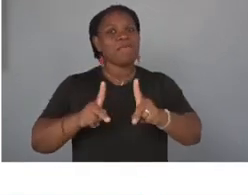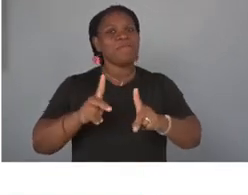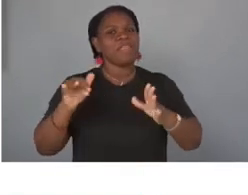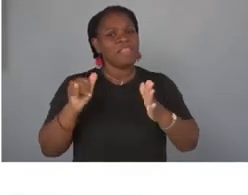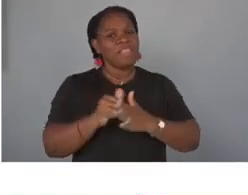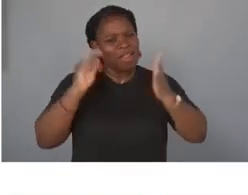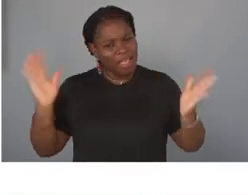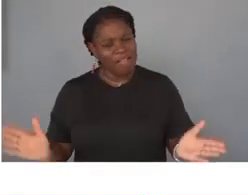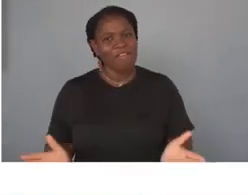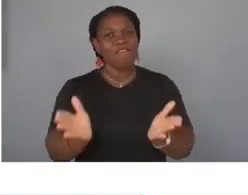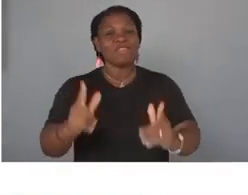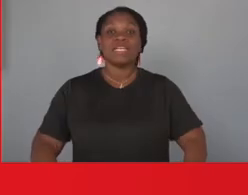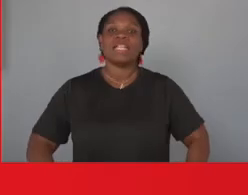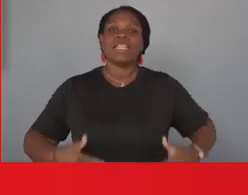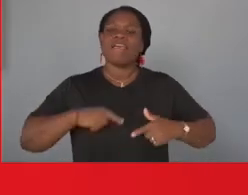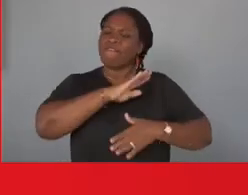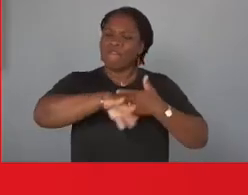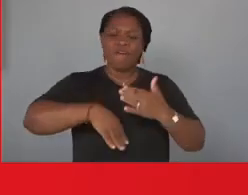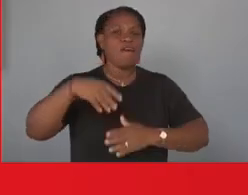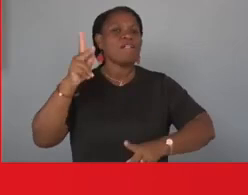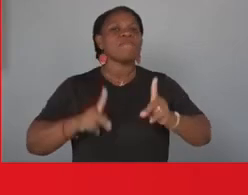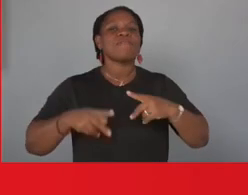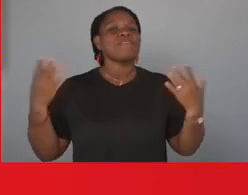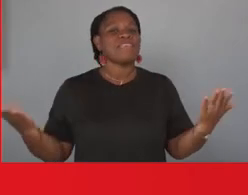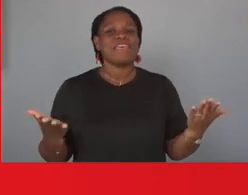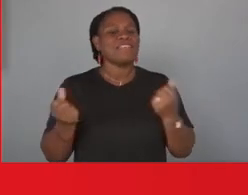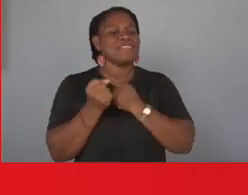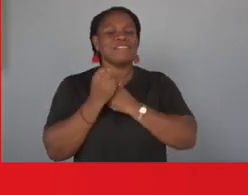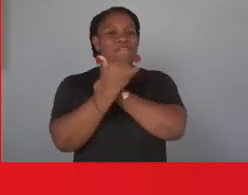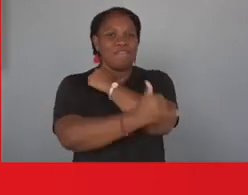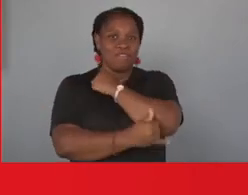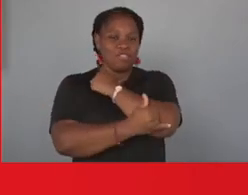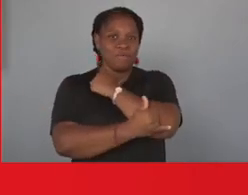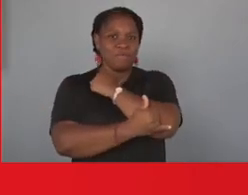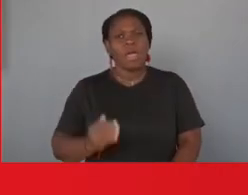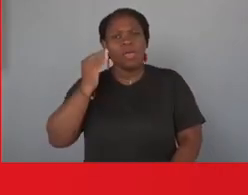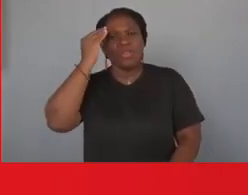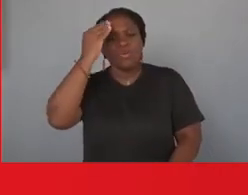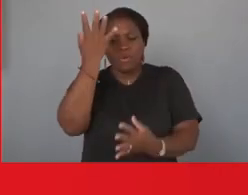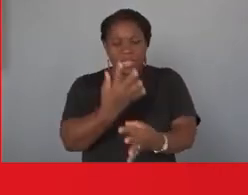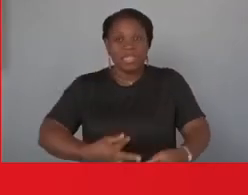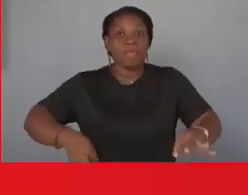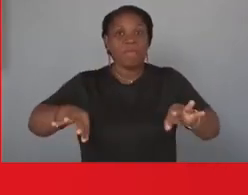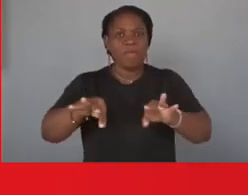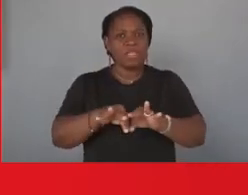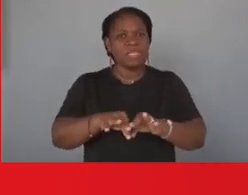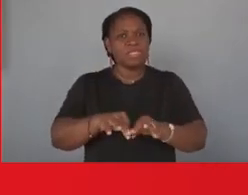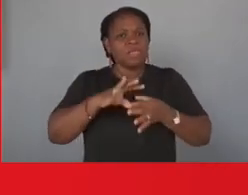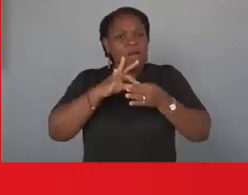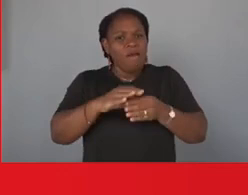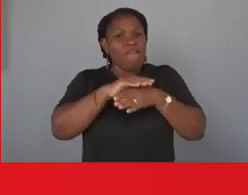advances the lives of all within our beloved country. Acknowledging the importance of compassionate